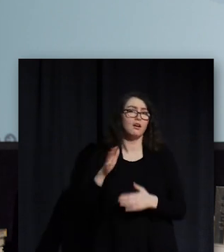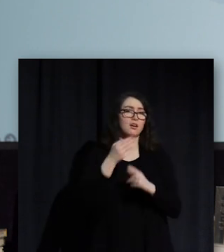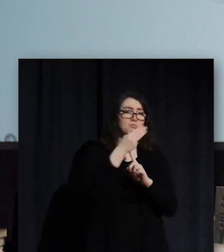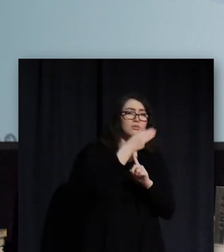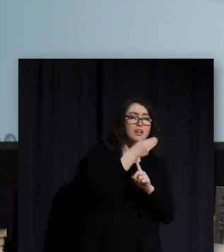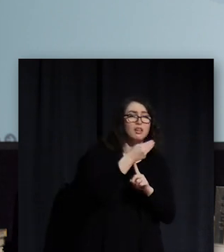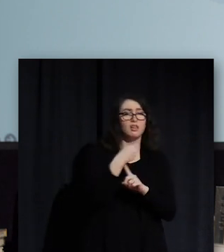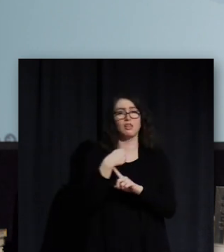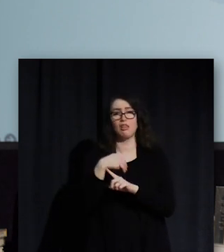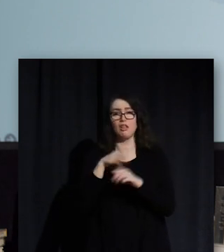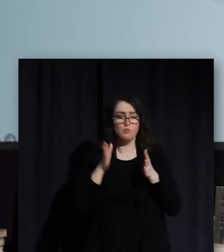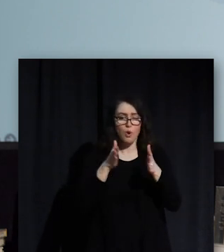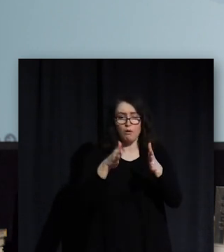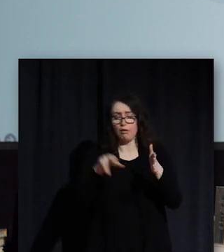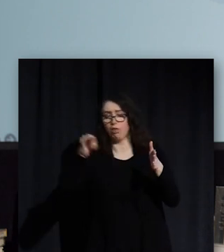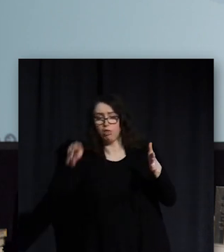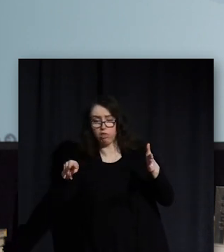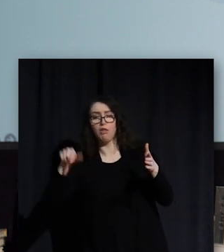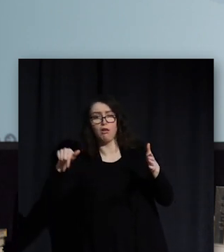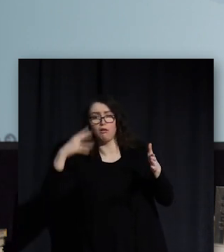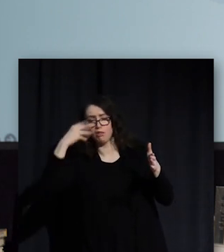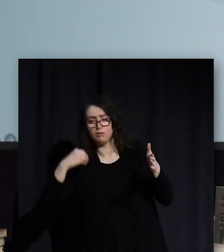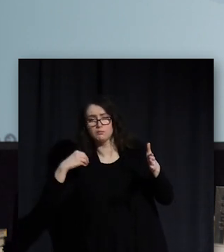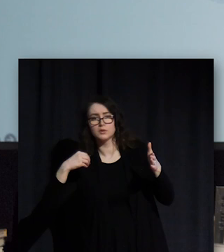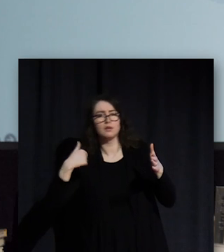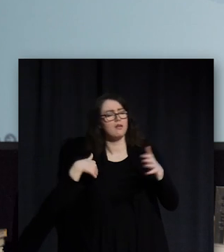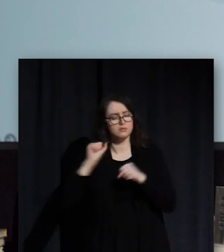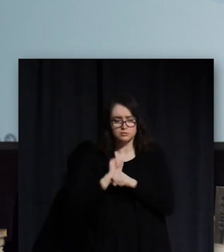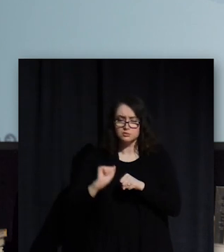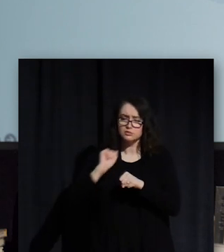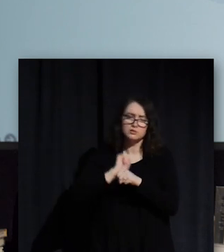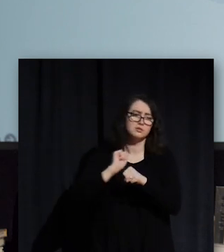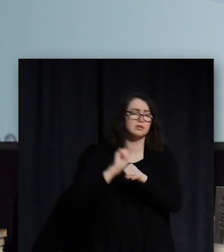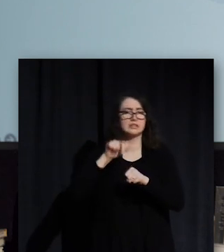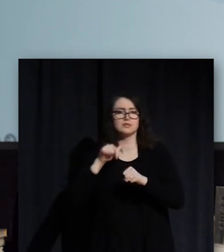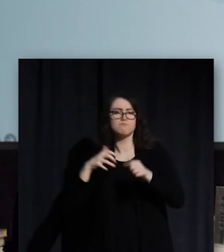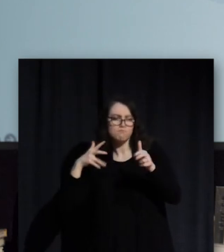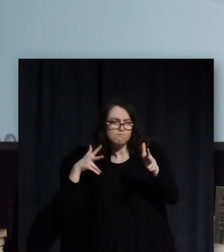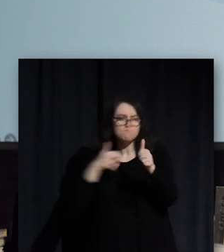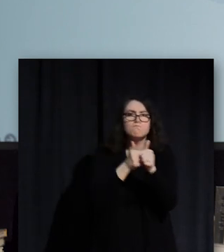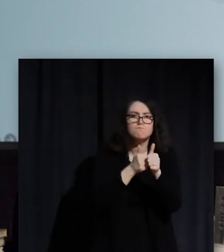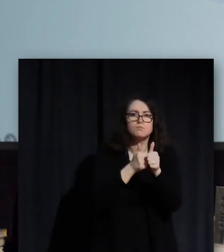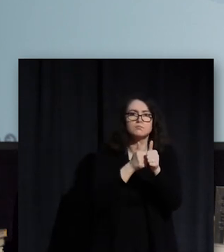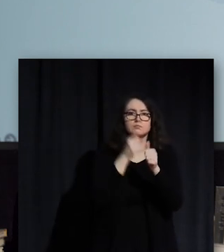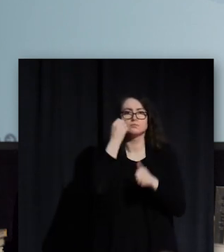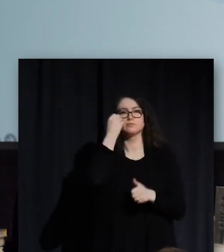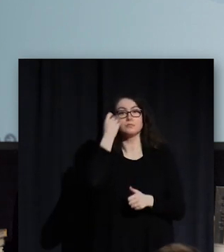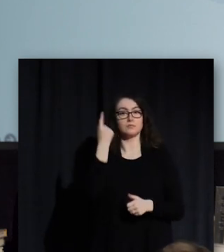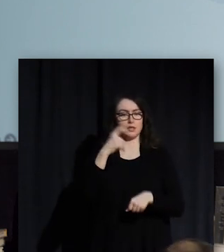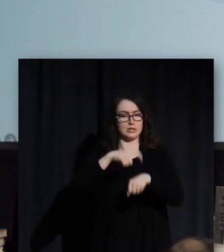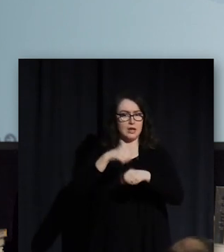road. I worked so hard to get here, I have to try to catch him. The clock never